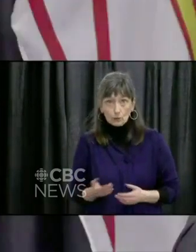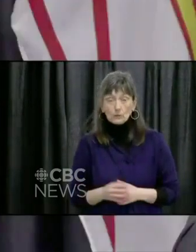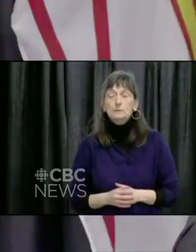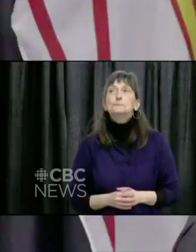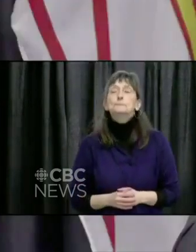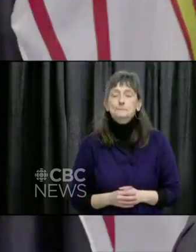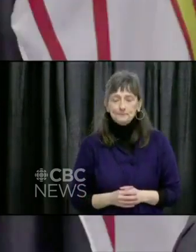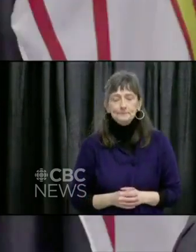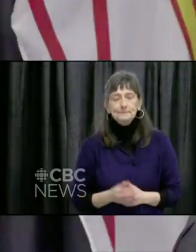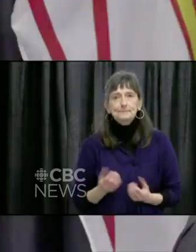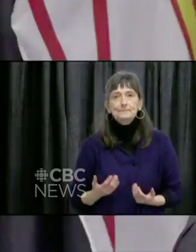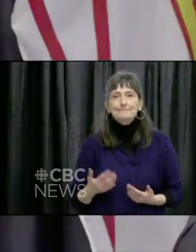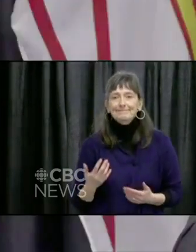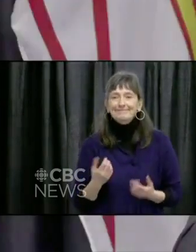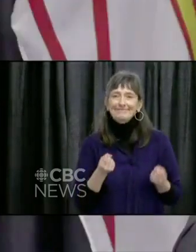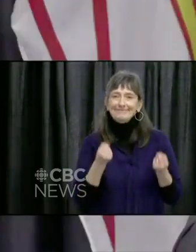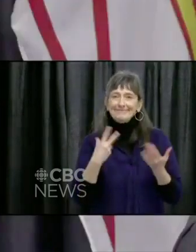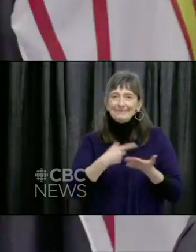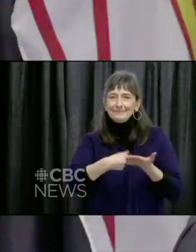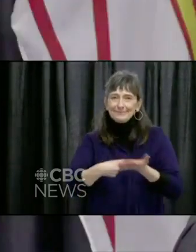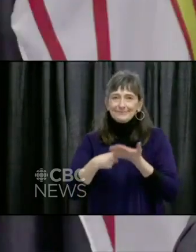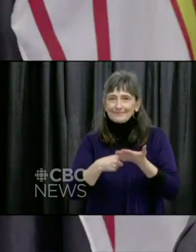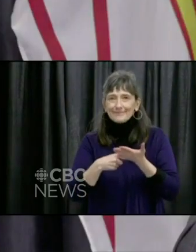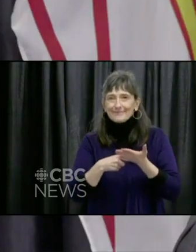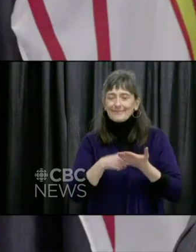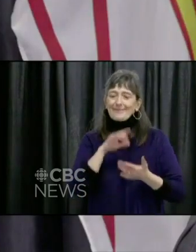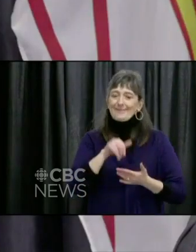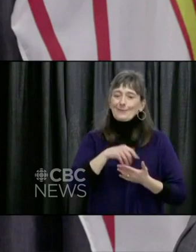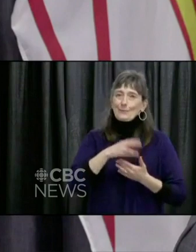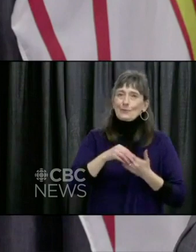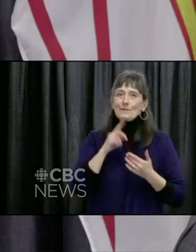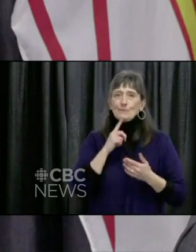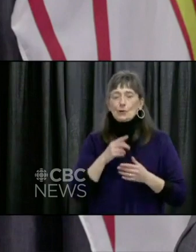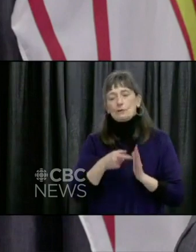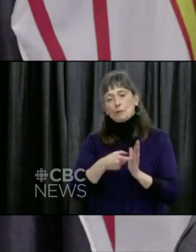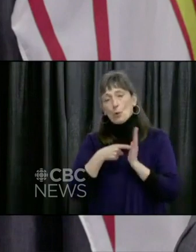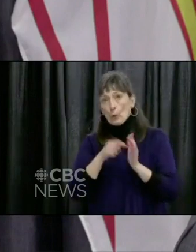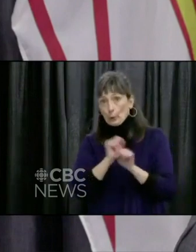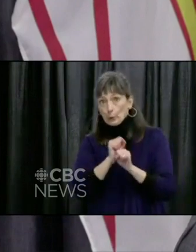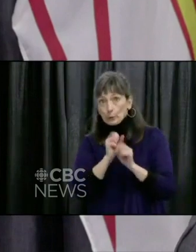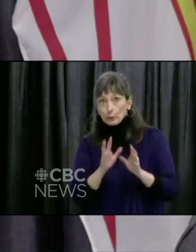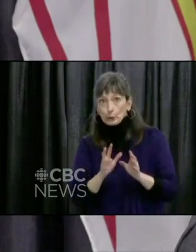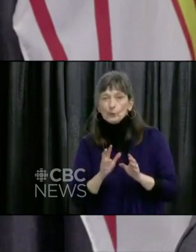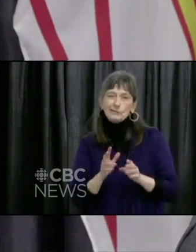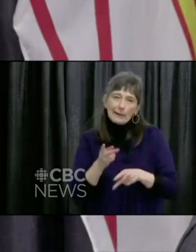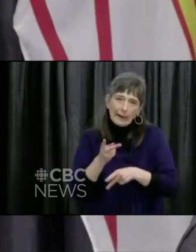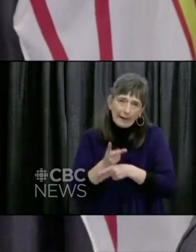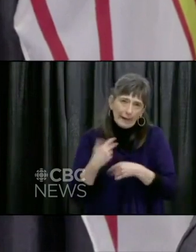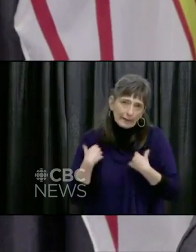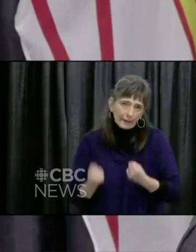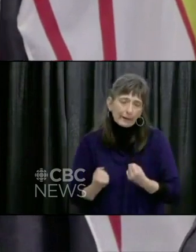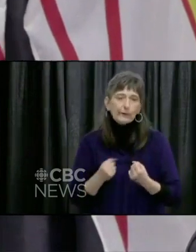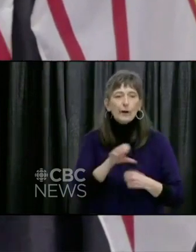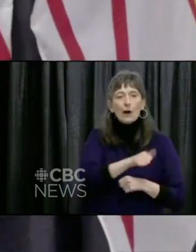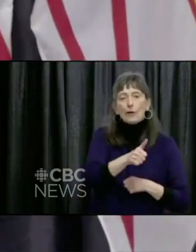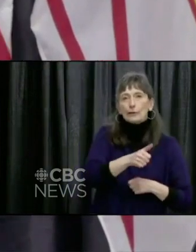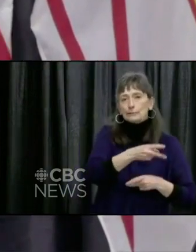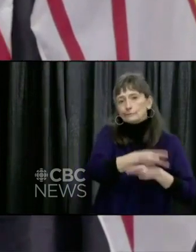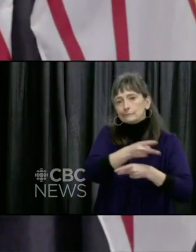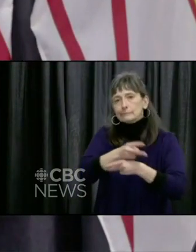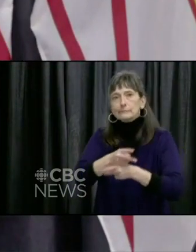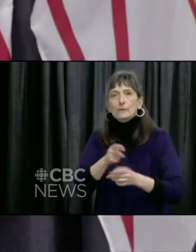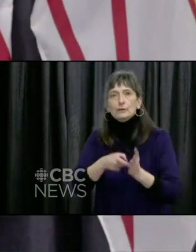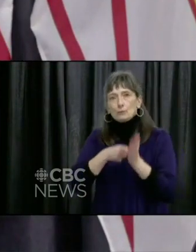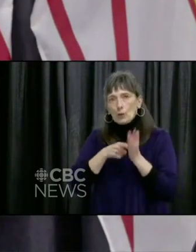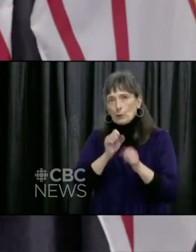there's been a lot of discussion around the program that would support essential workers like healthcare workers and others within our